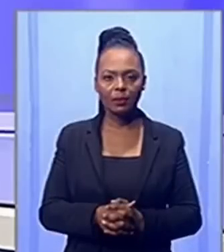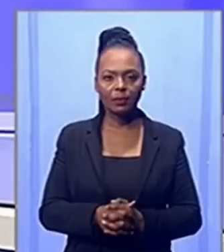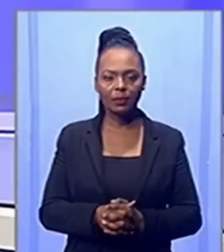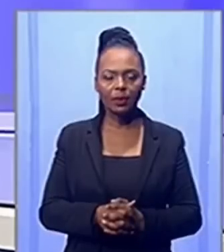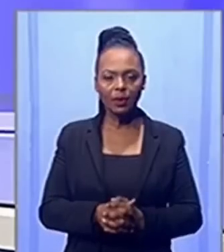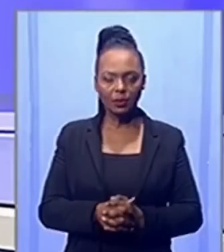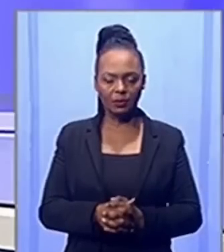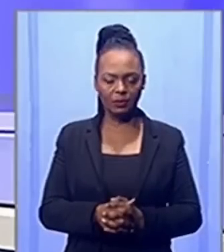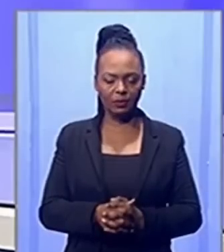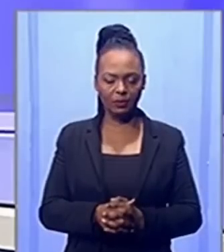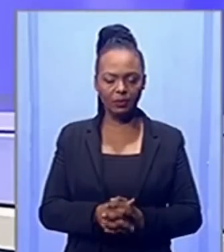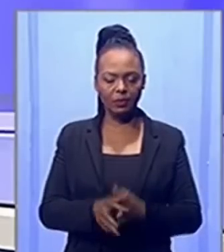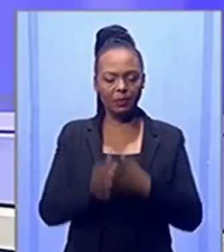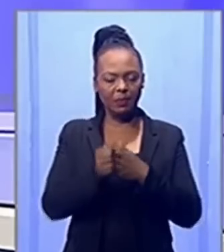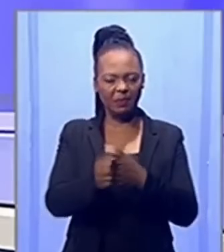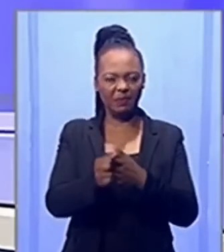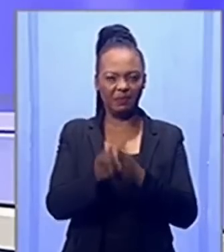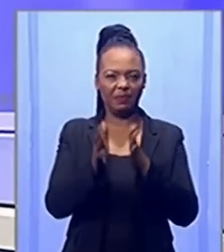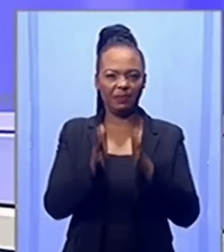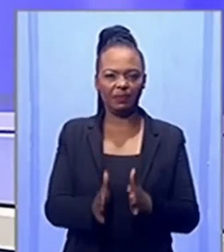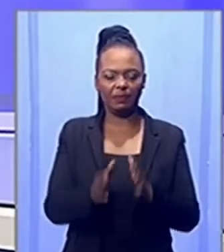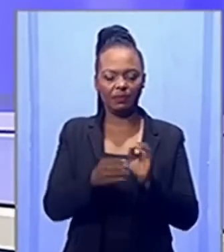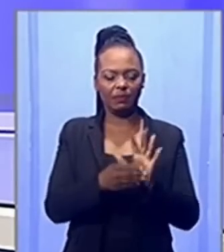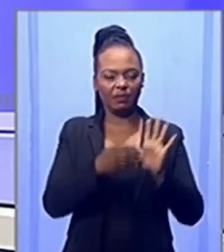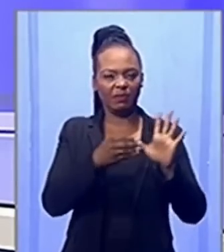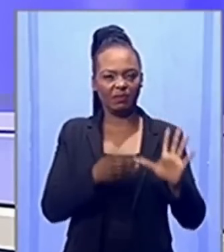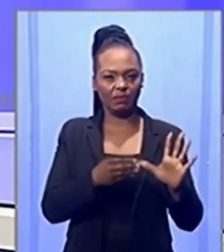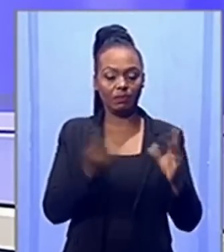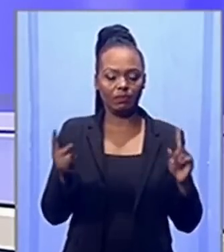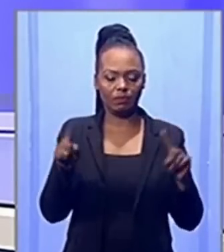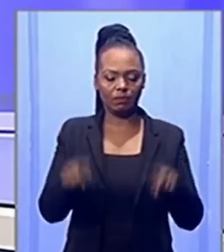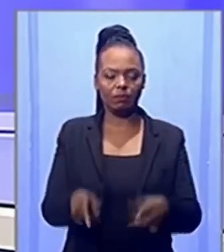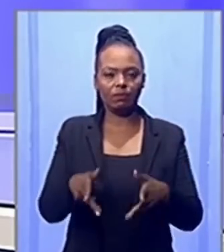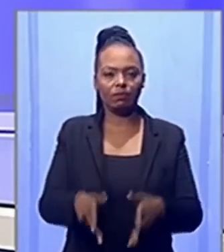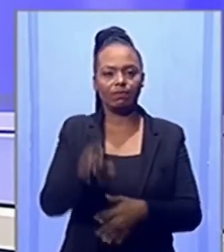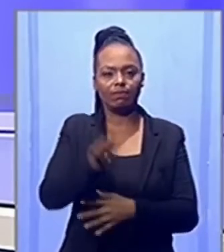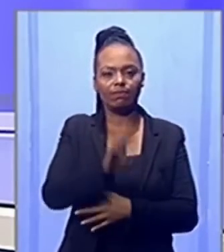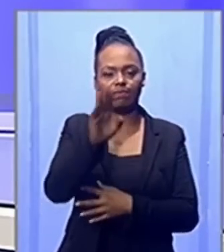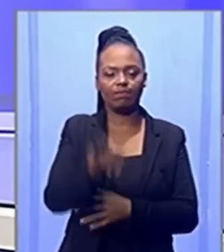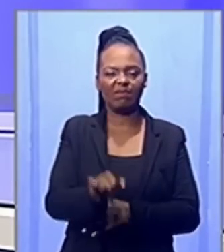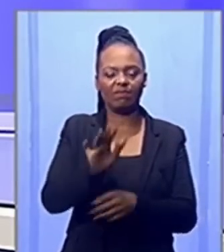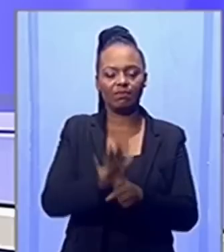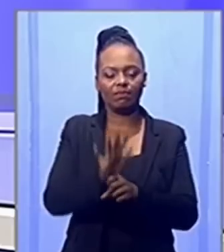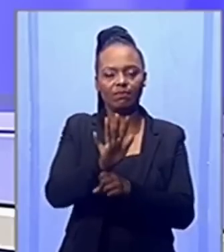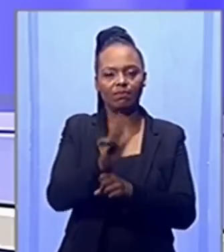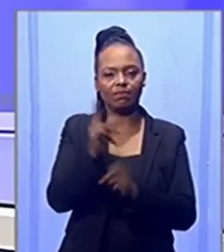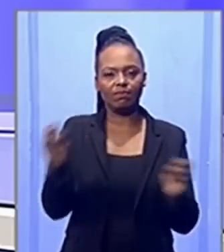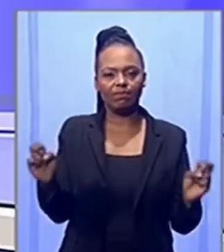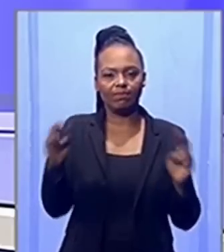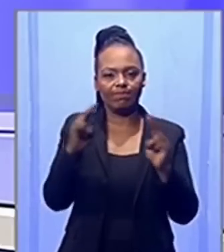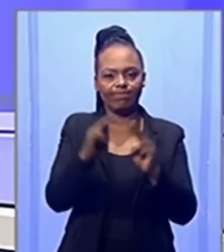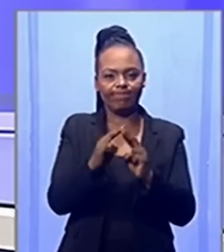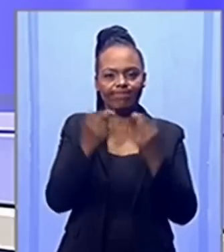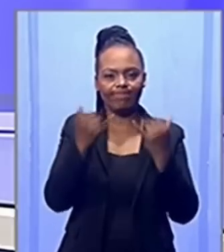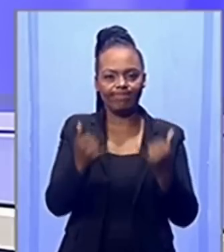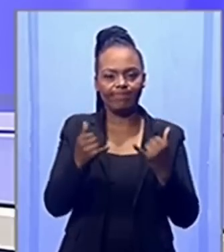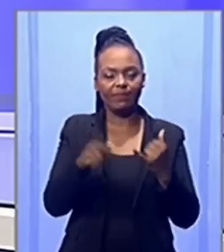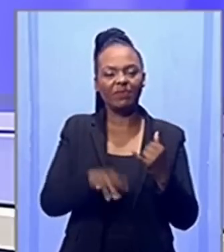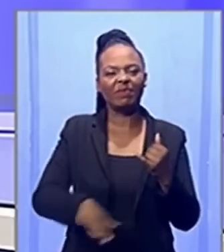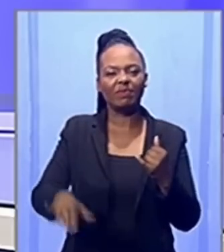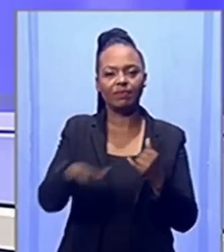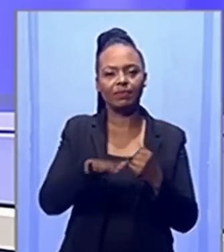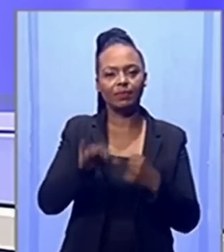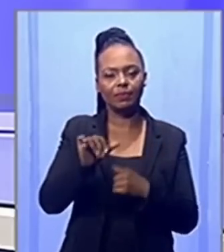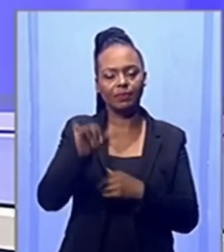Baetapele ba dinaha tsa BRICS ba se ba qadile ho fihla kwano Afrika Borwa ho tla ba le kabelo sebokeng sa 15 sa BRICS se qalang Sandton Johannesburg